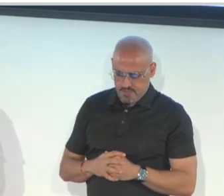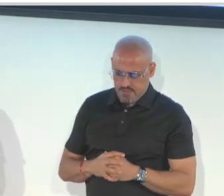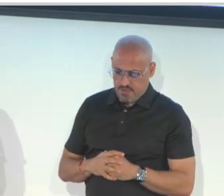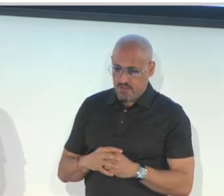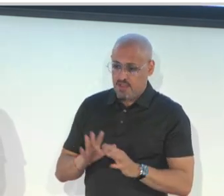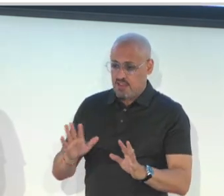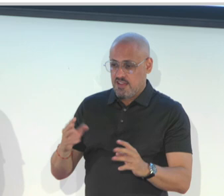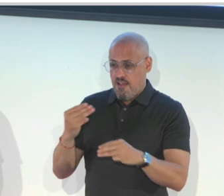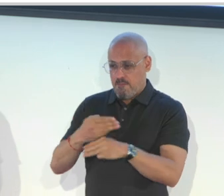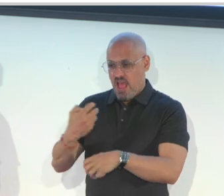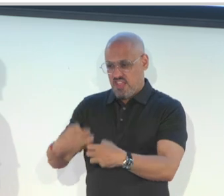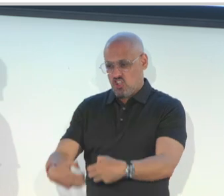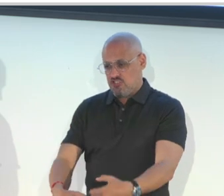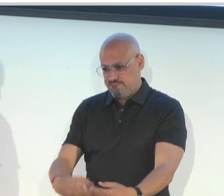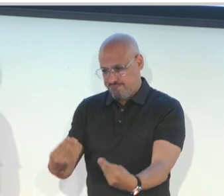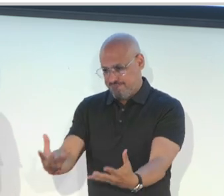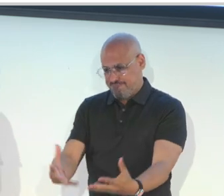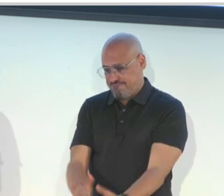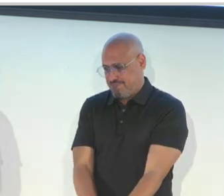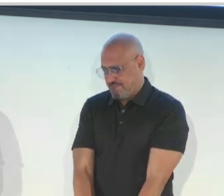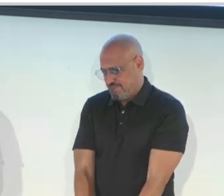Math is hard.